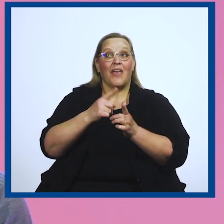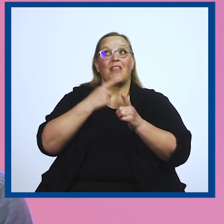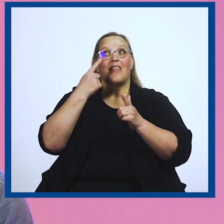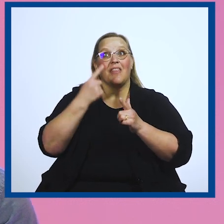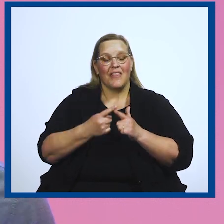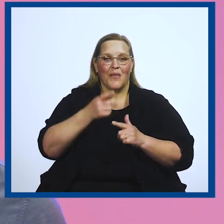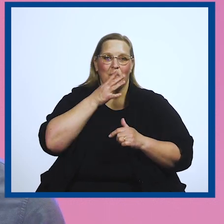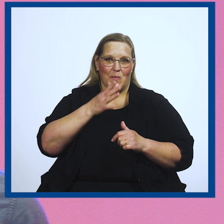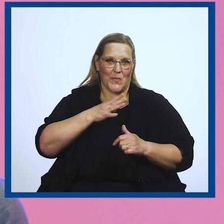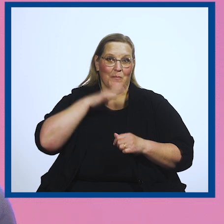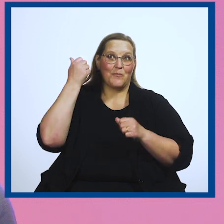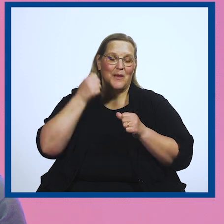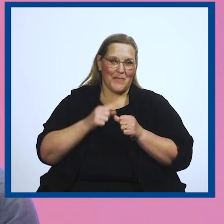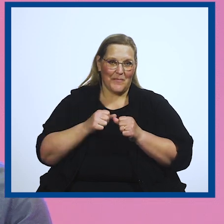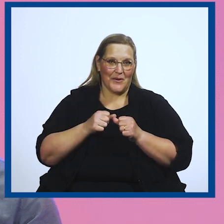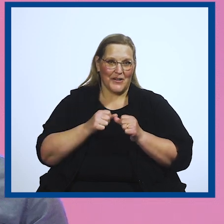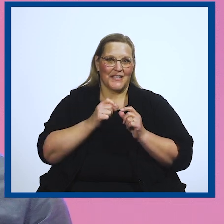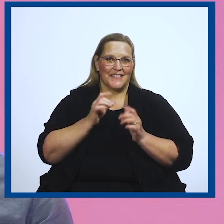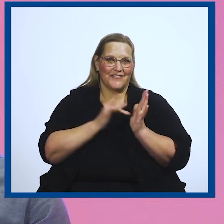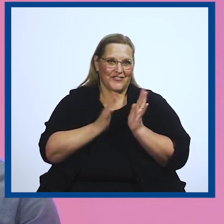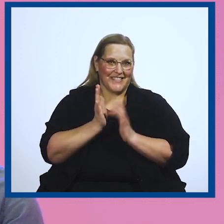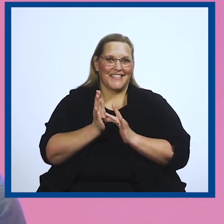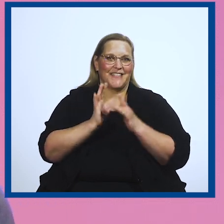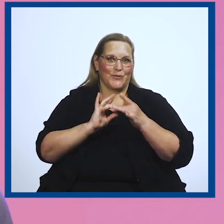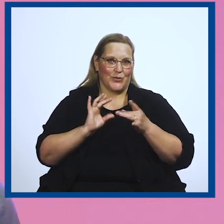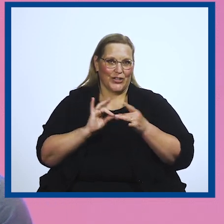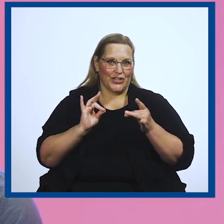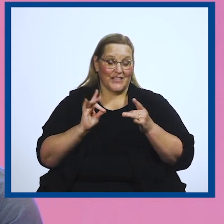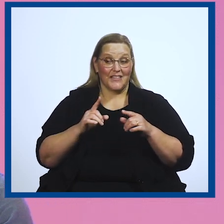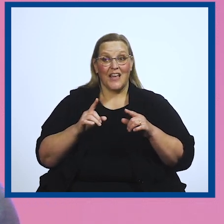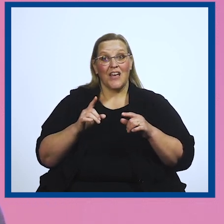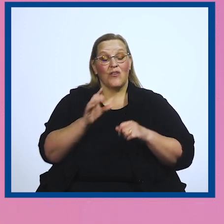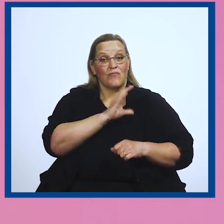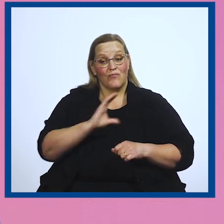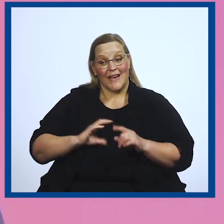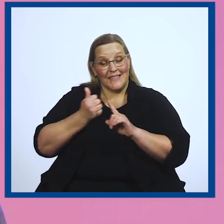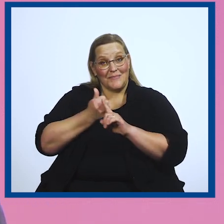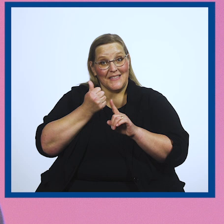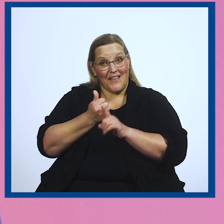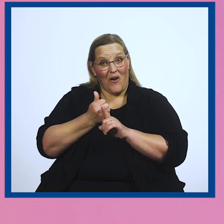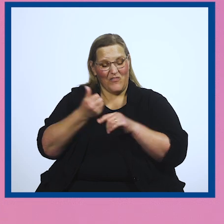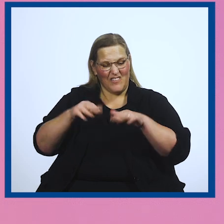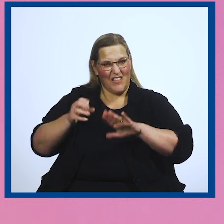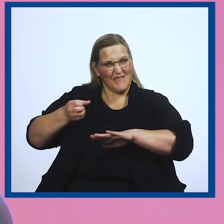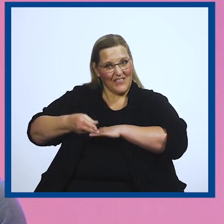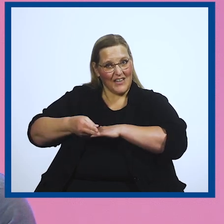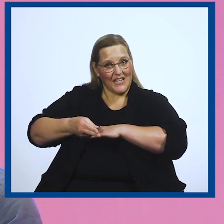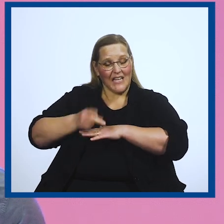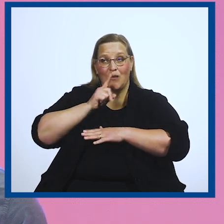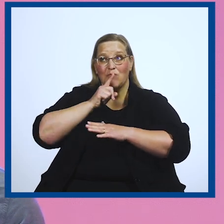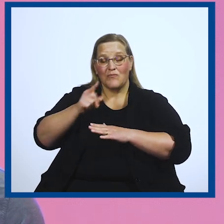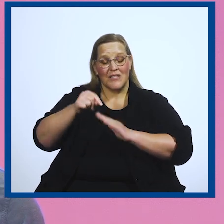words. In that moment where they realized that Christ had defeated death itself, something so profound, so